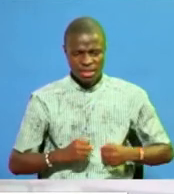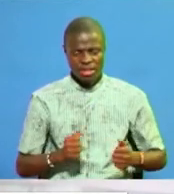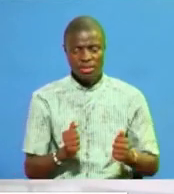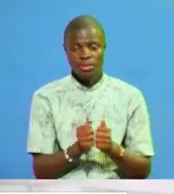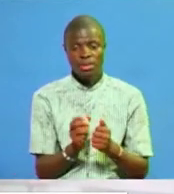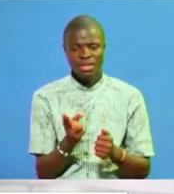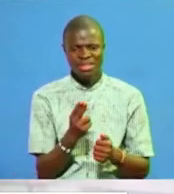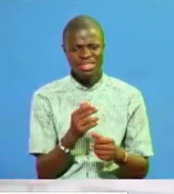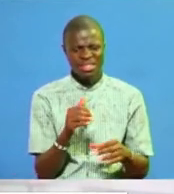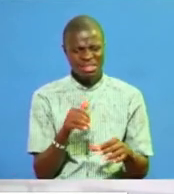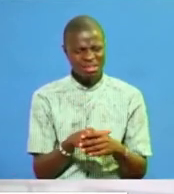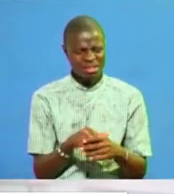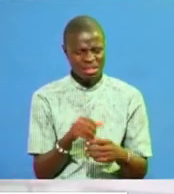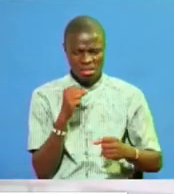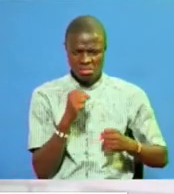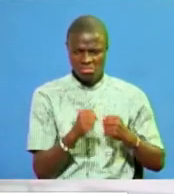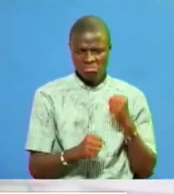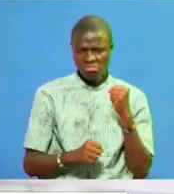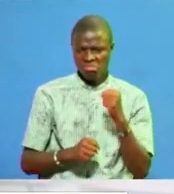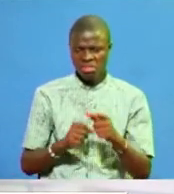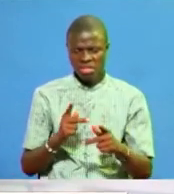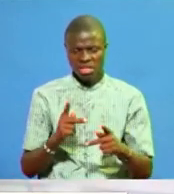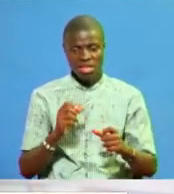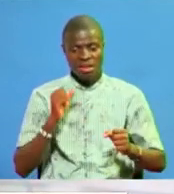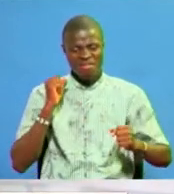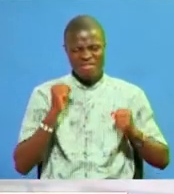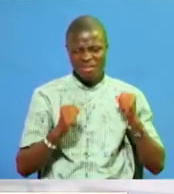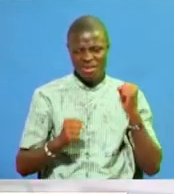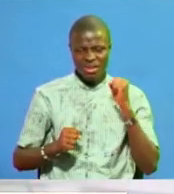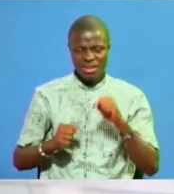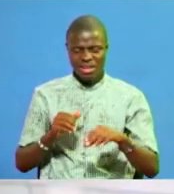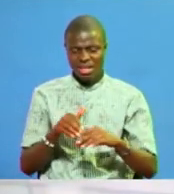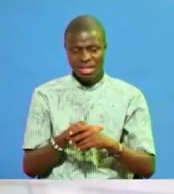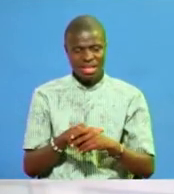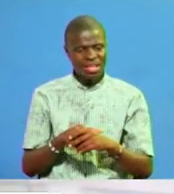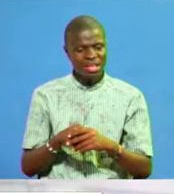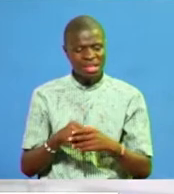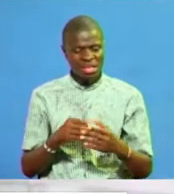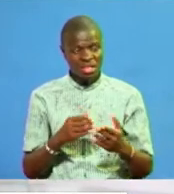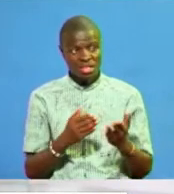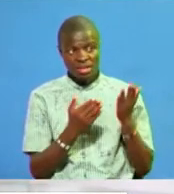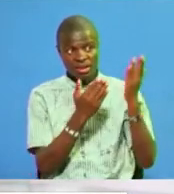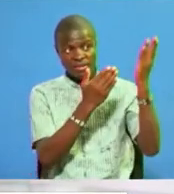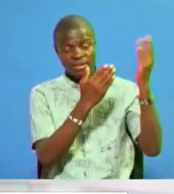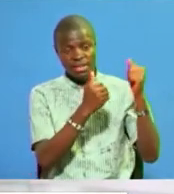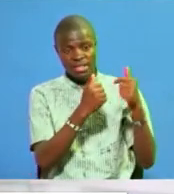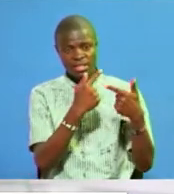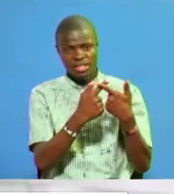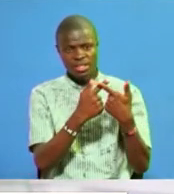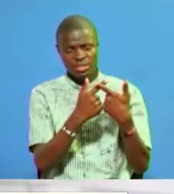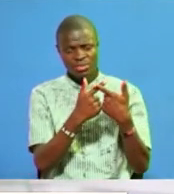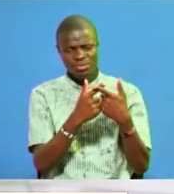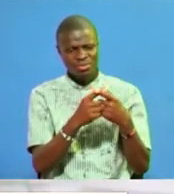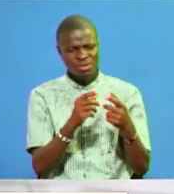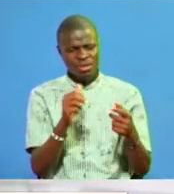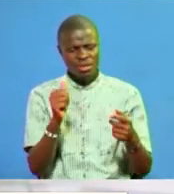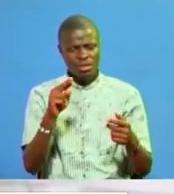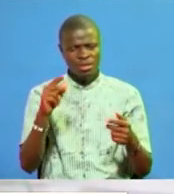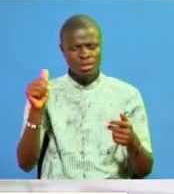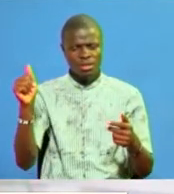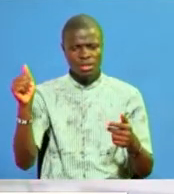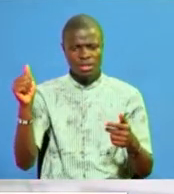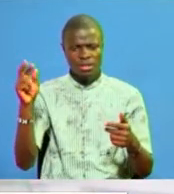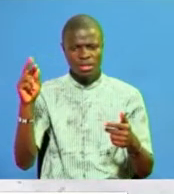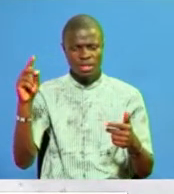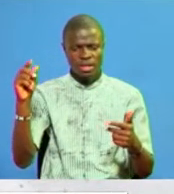sports, Kenya's World Cross Country Championships team is en route to Australia for the global event that will be held in